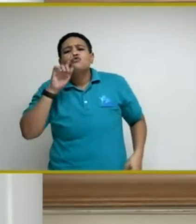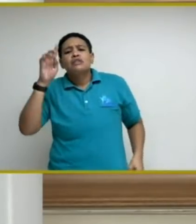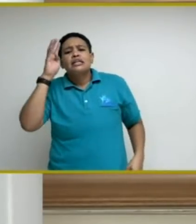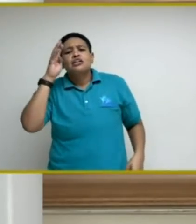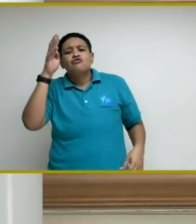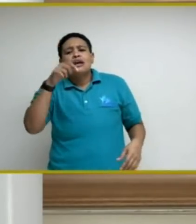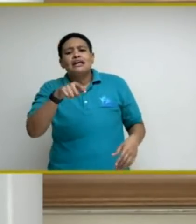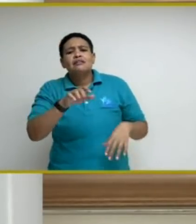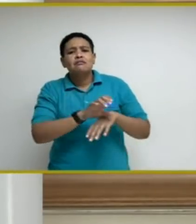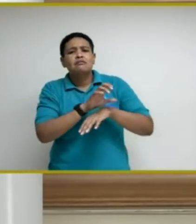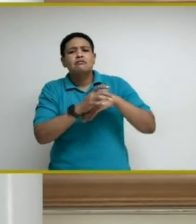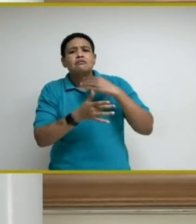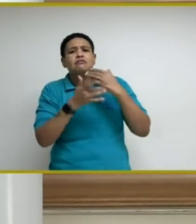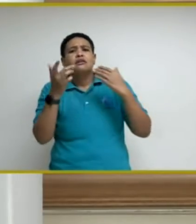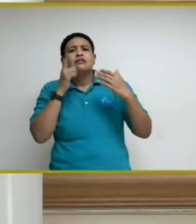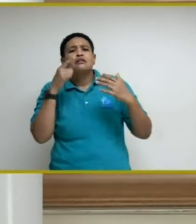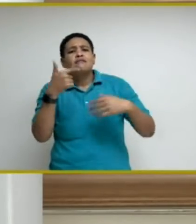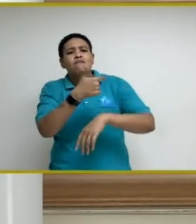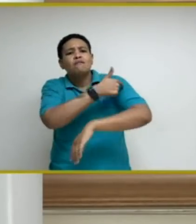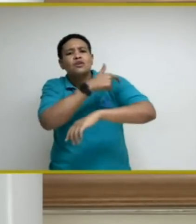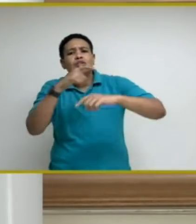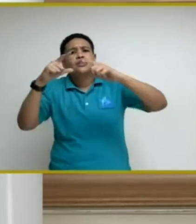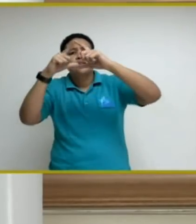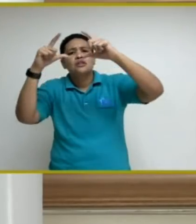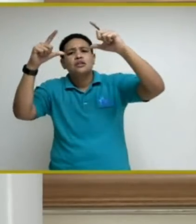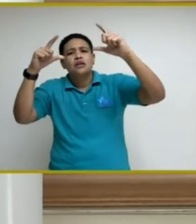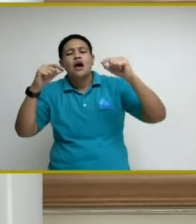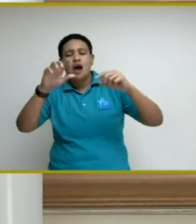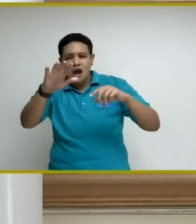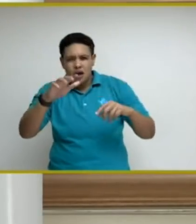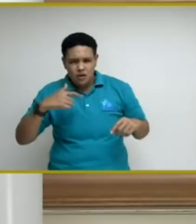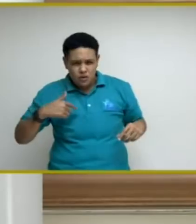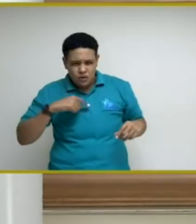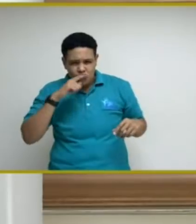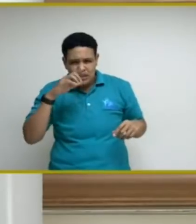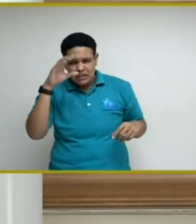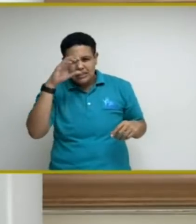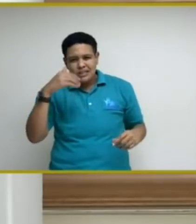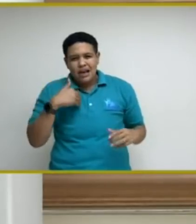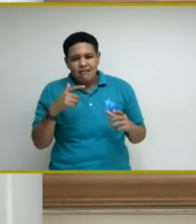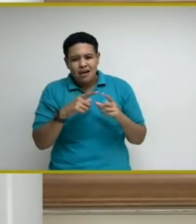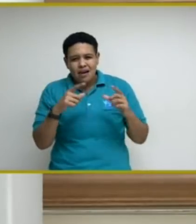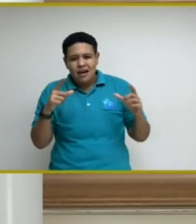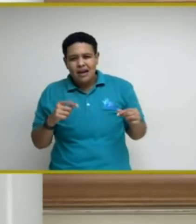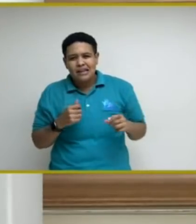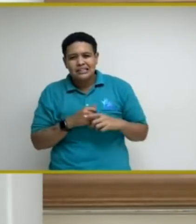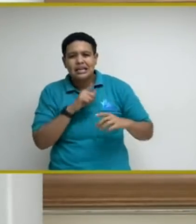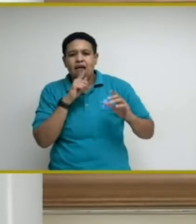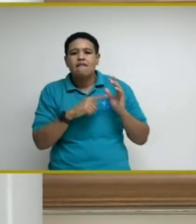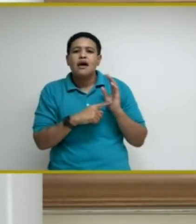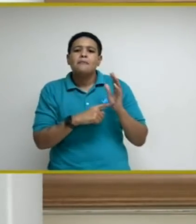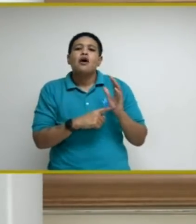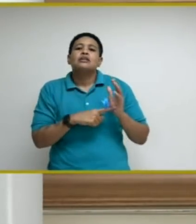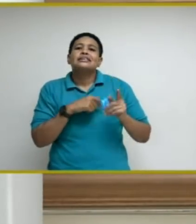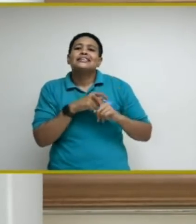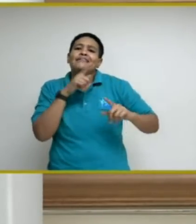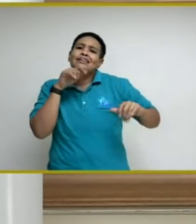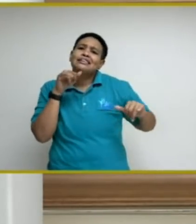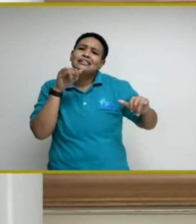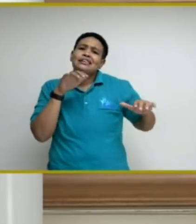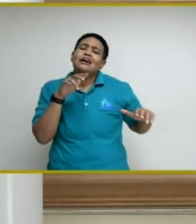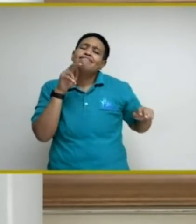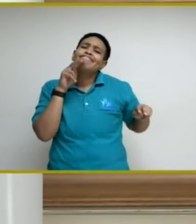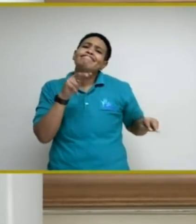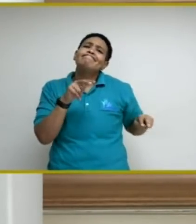this digital vaccine card. We are seeking to have the card modeled off standards as